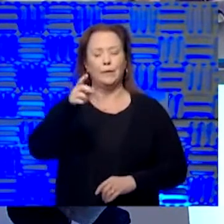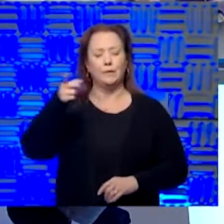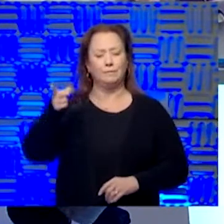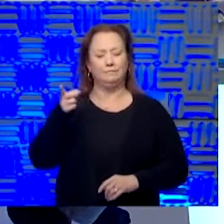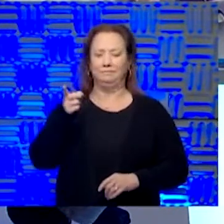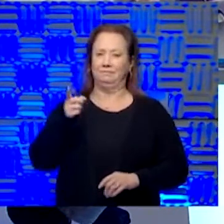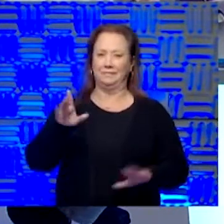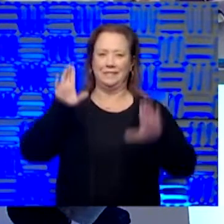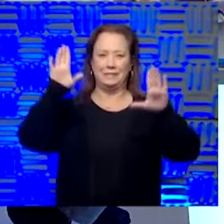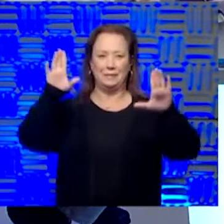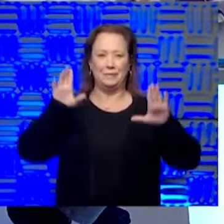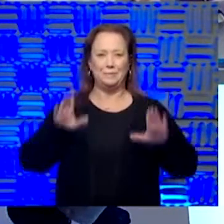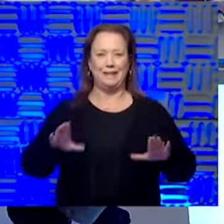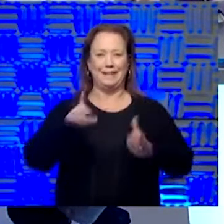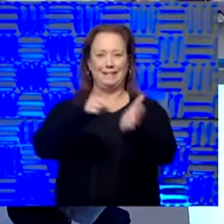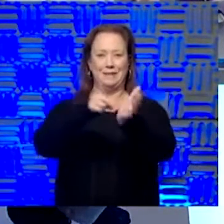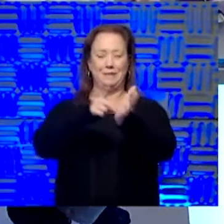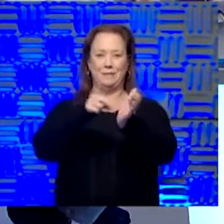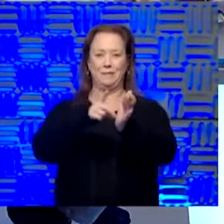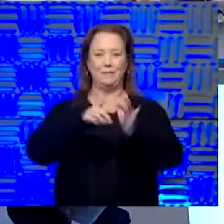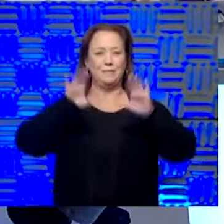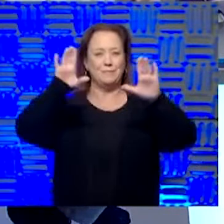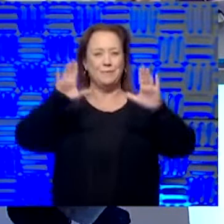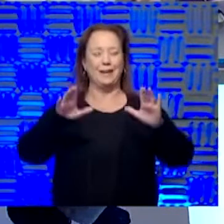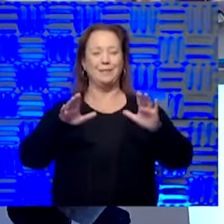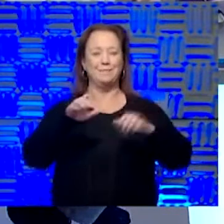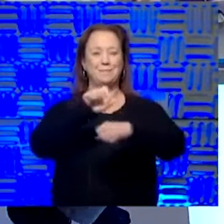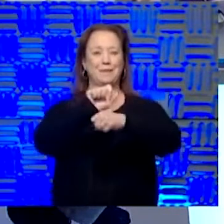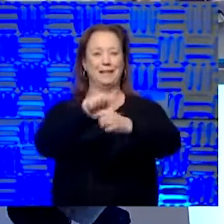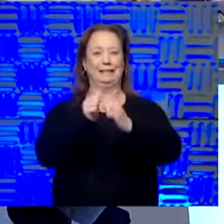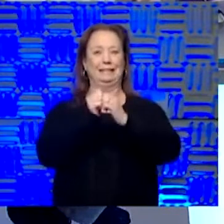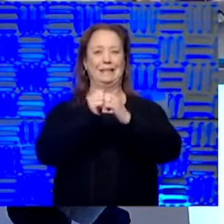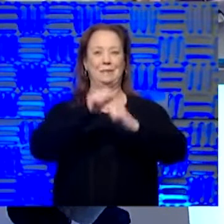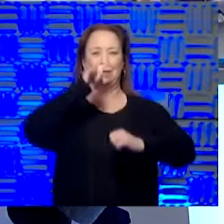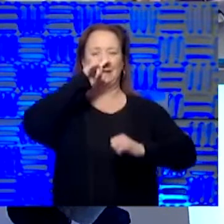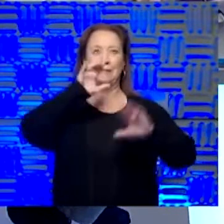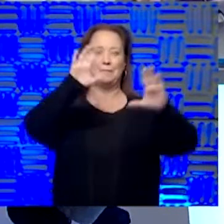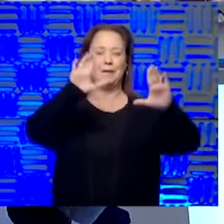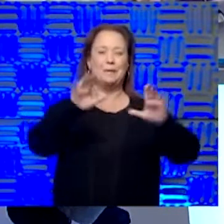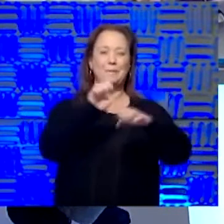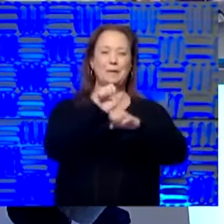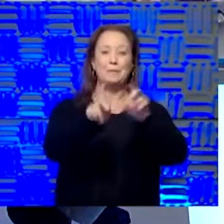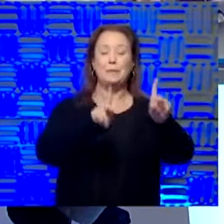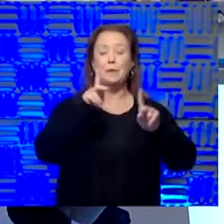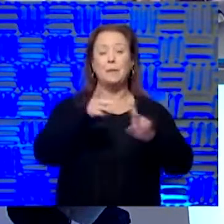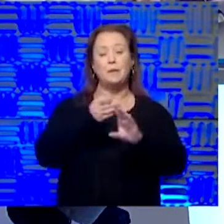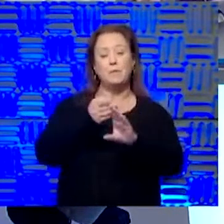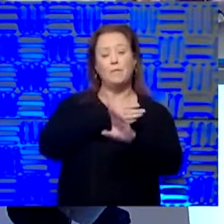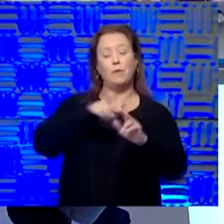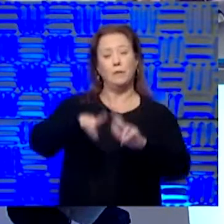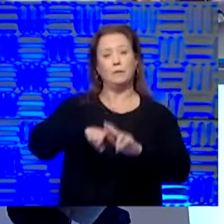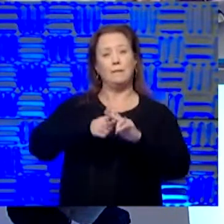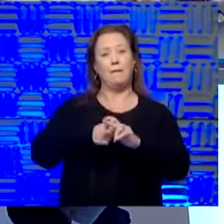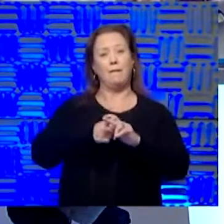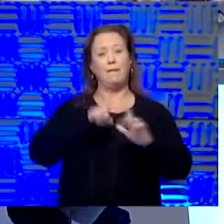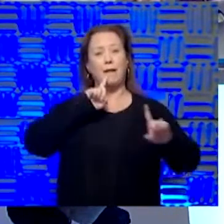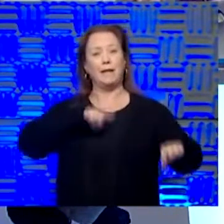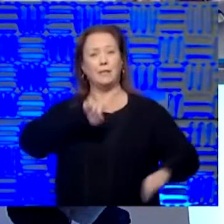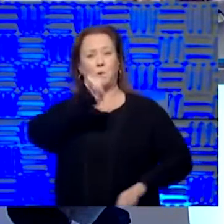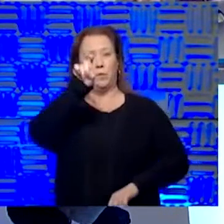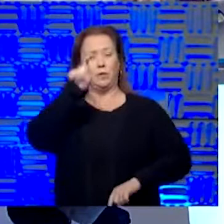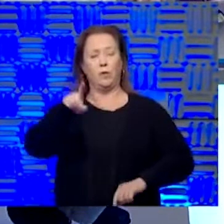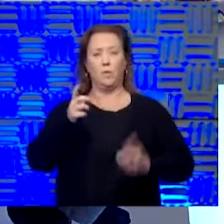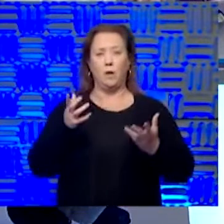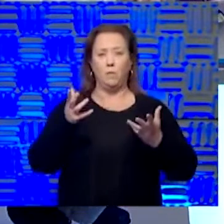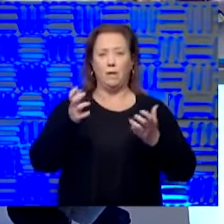he's just a great physician who is great with kids and great with people. So before we start taking questions, wanted to see if our